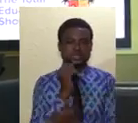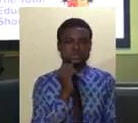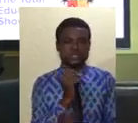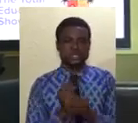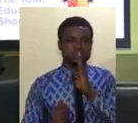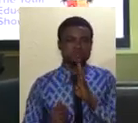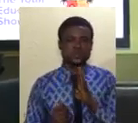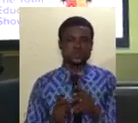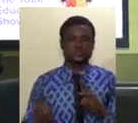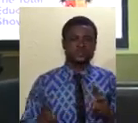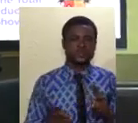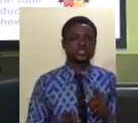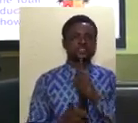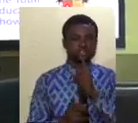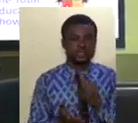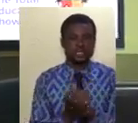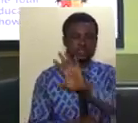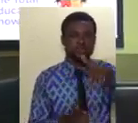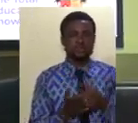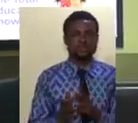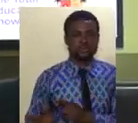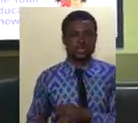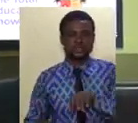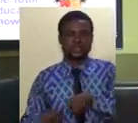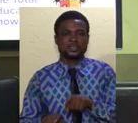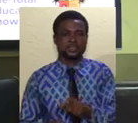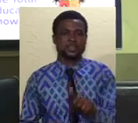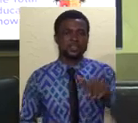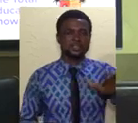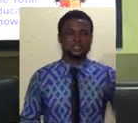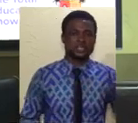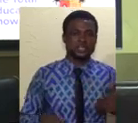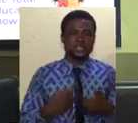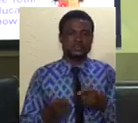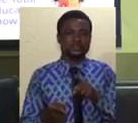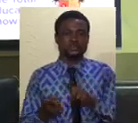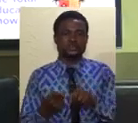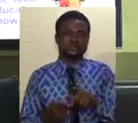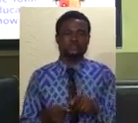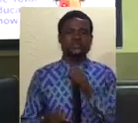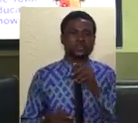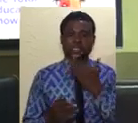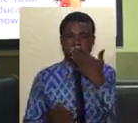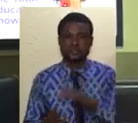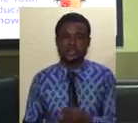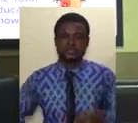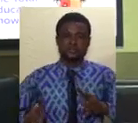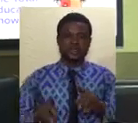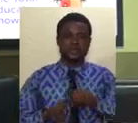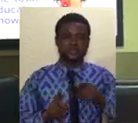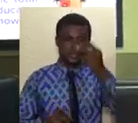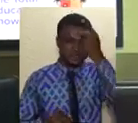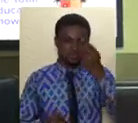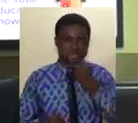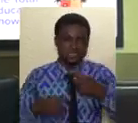yourself to the predators, and be very sure that all those your rights as a child are given